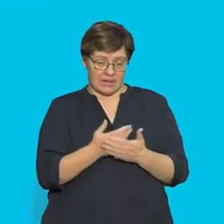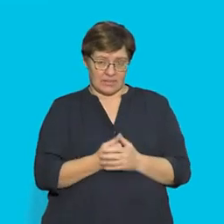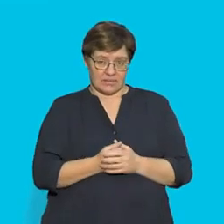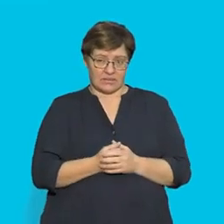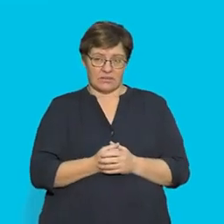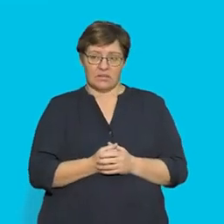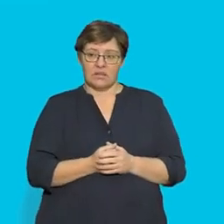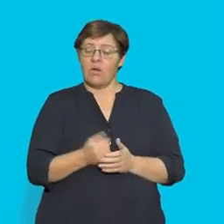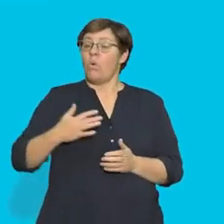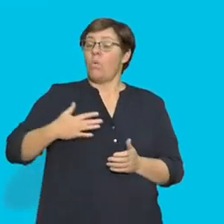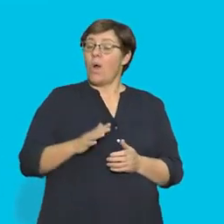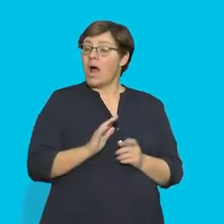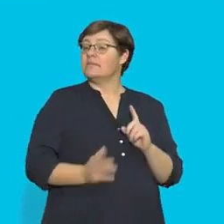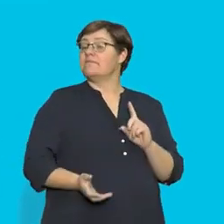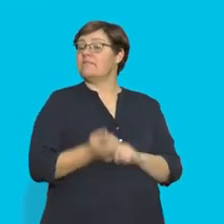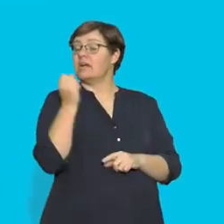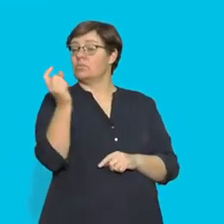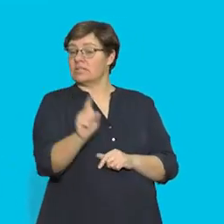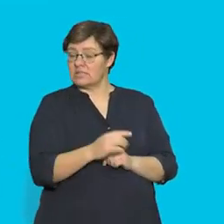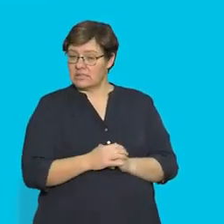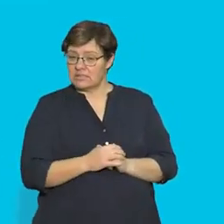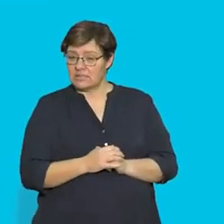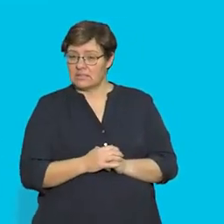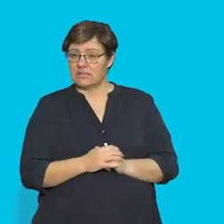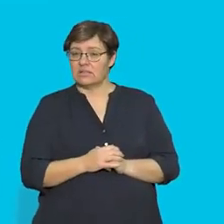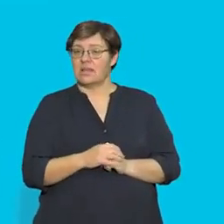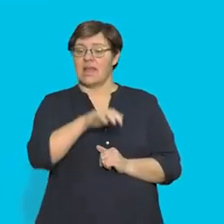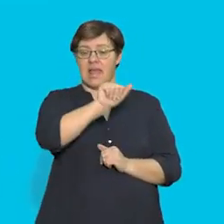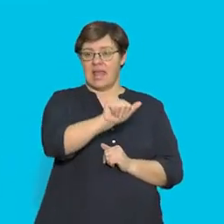triangle. Okay, so they want us to actually find,